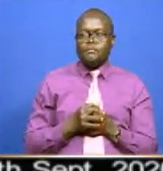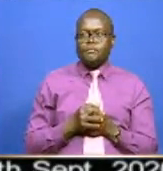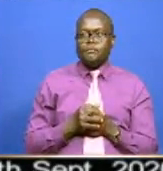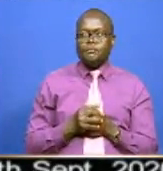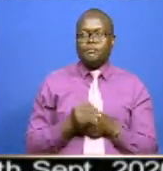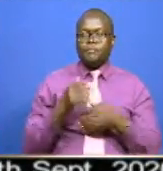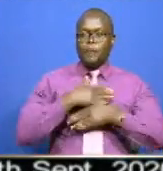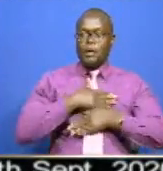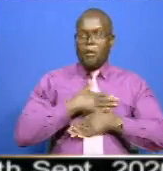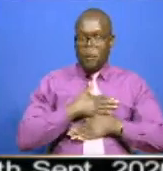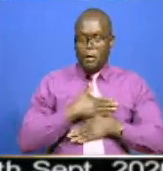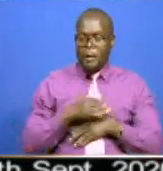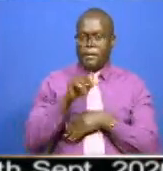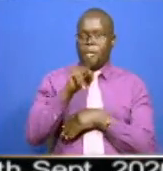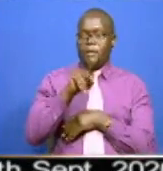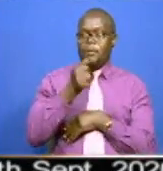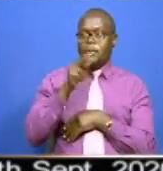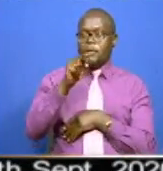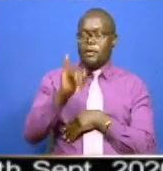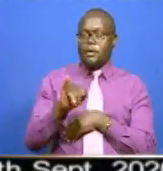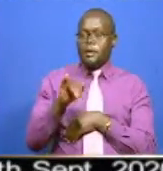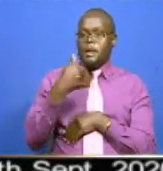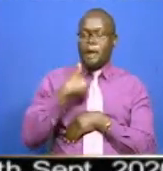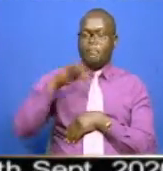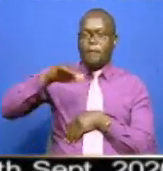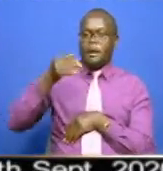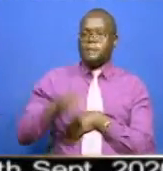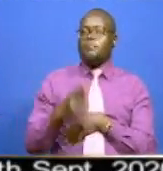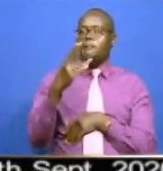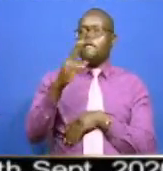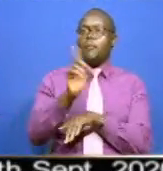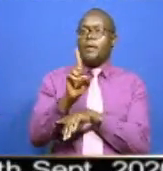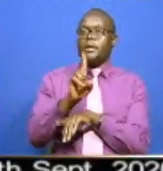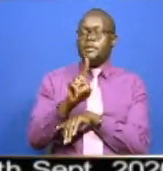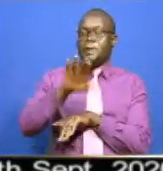Honorable Jeremiah Kioni, you have a balance of 4 minutes.